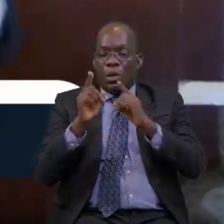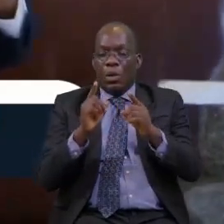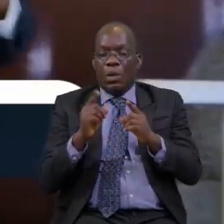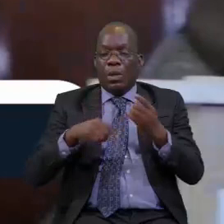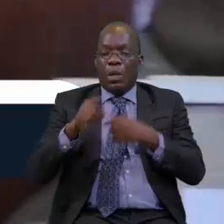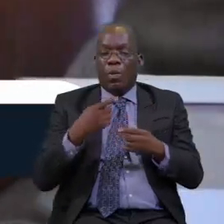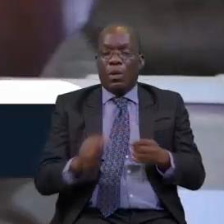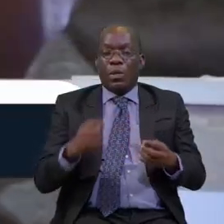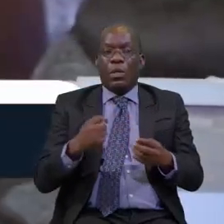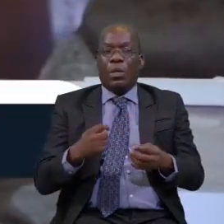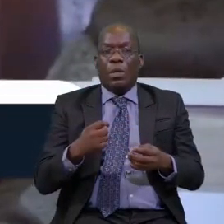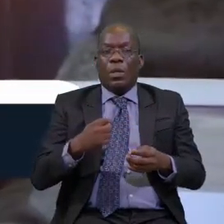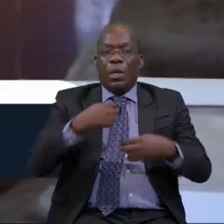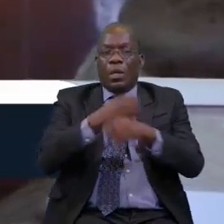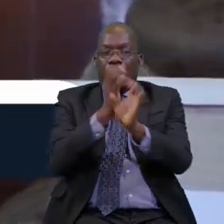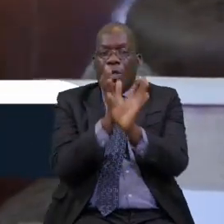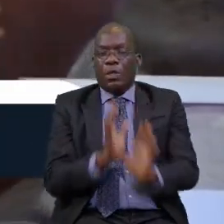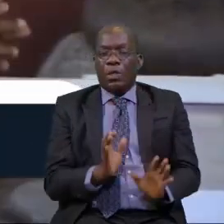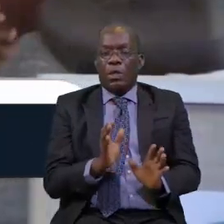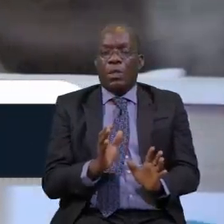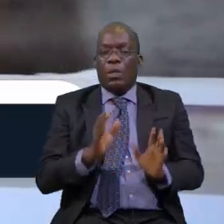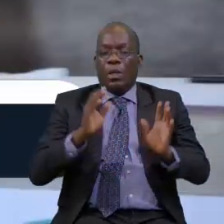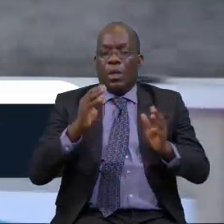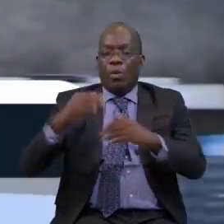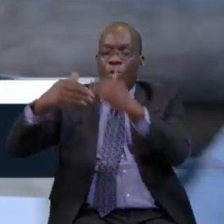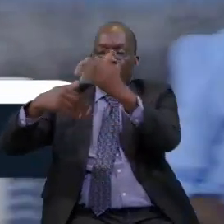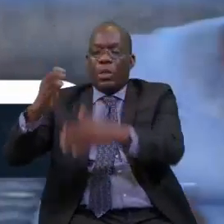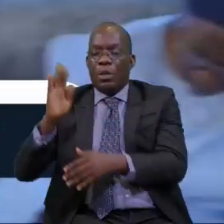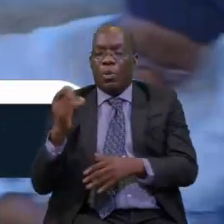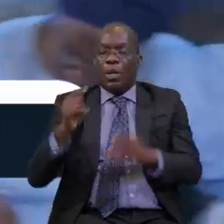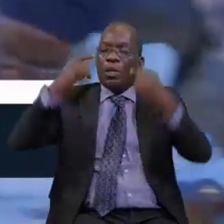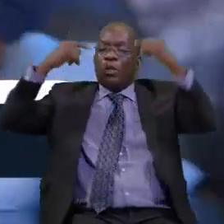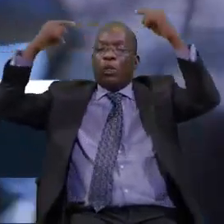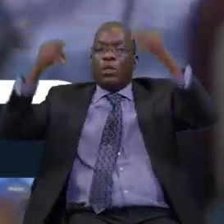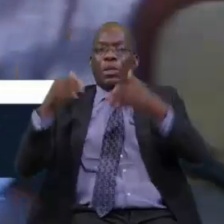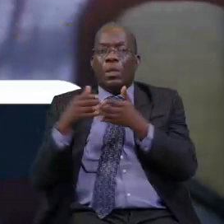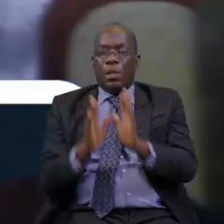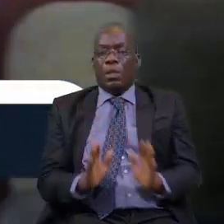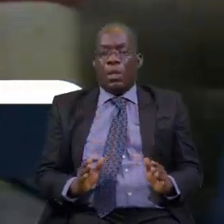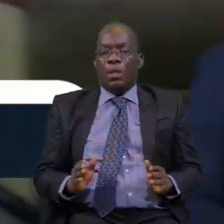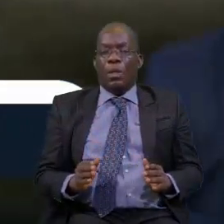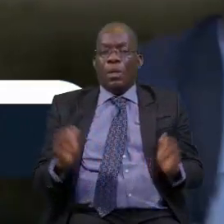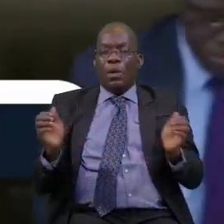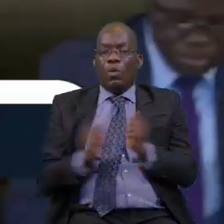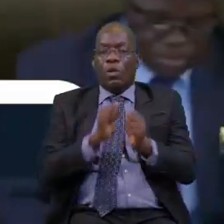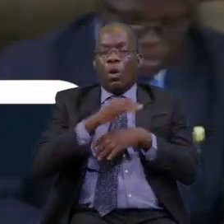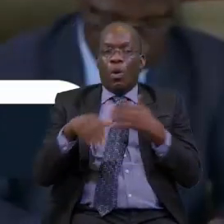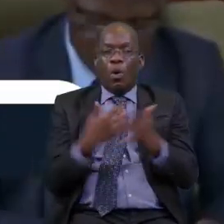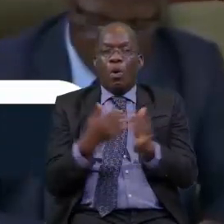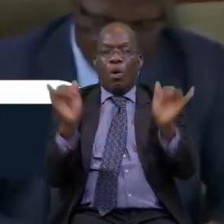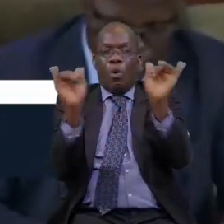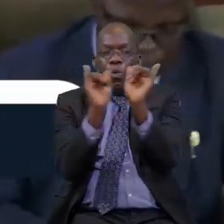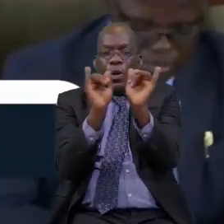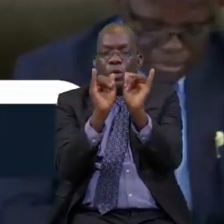by the succeeding leader. And with all measurement and ramifications,